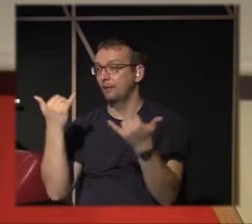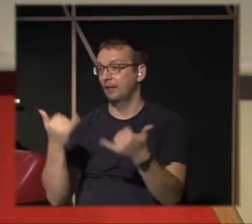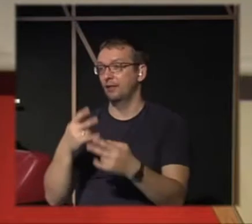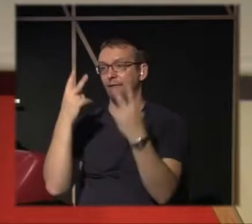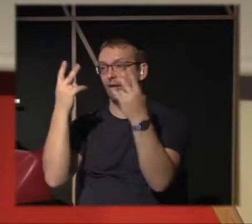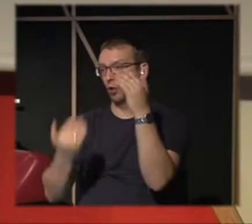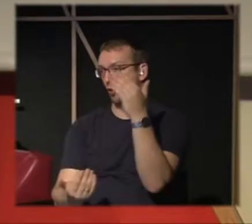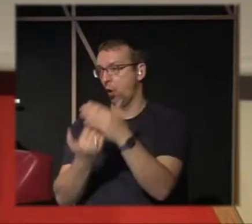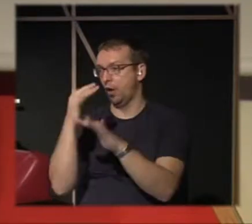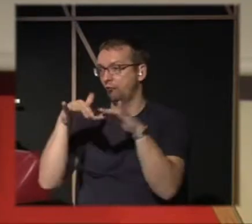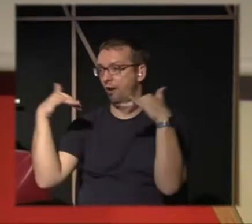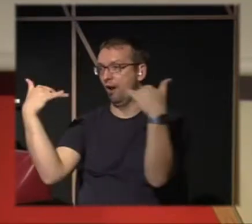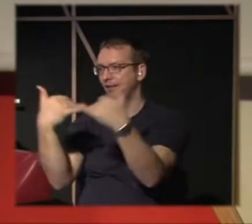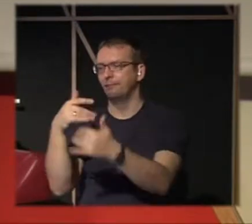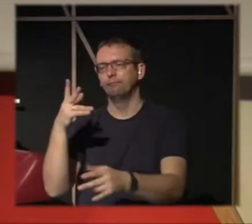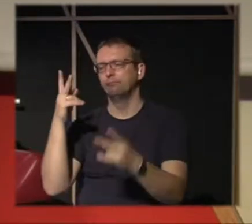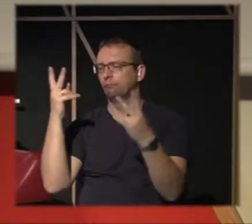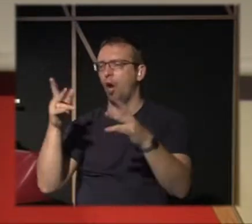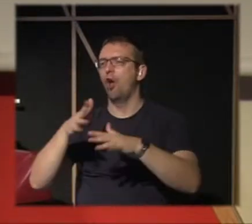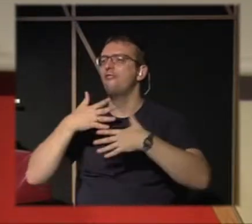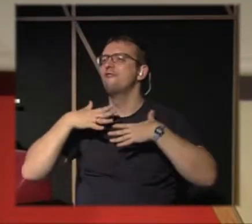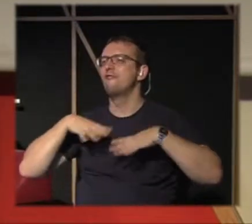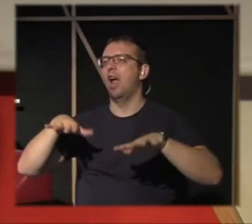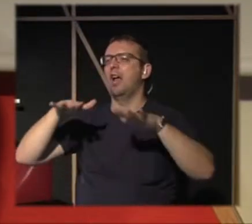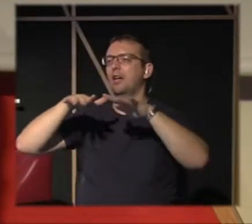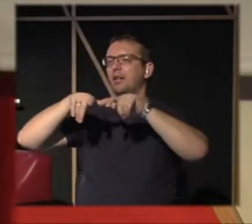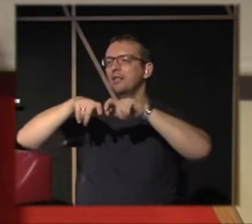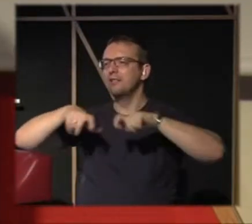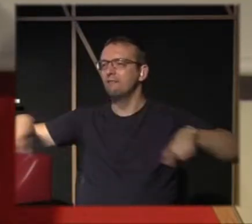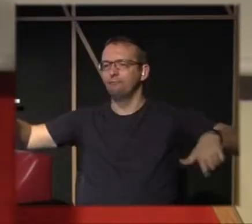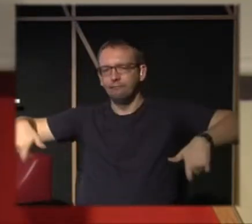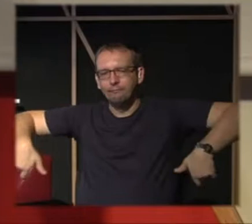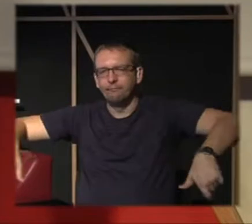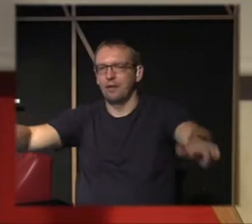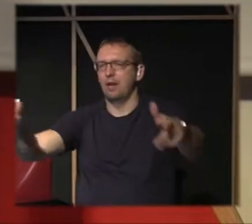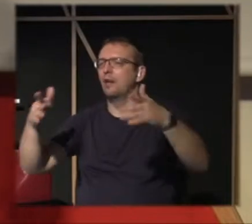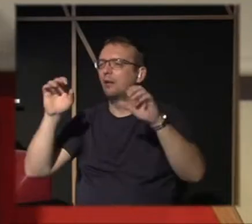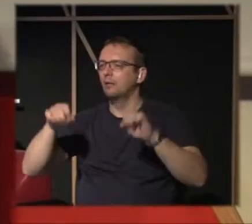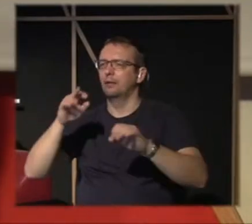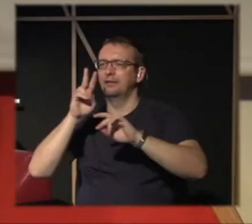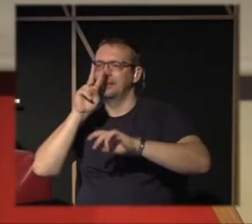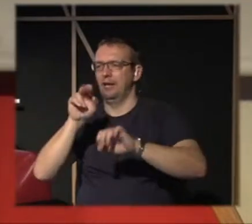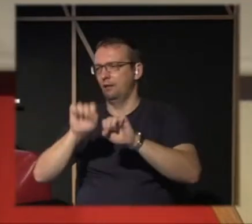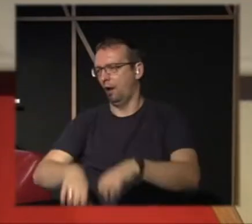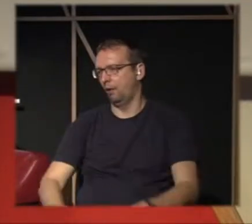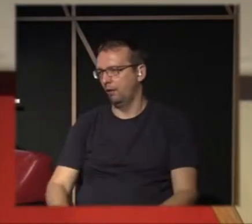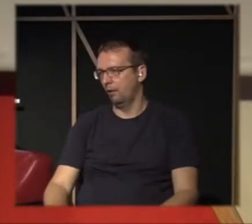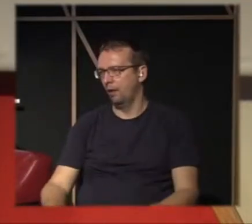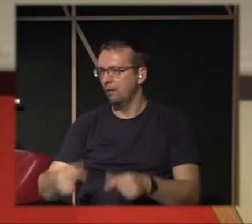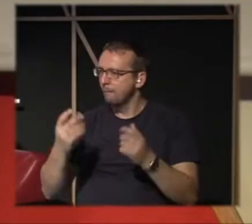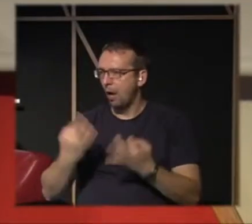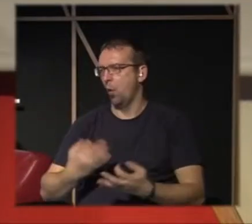over quantity. We have had a first round of stadia assessment together